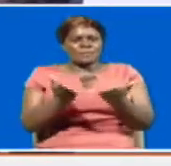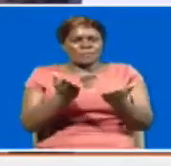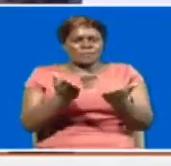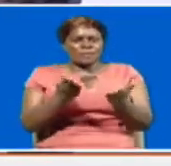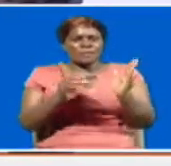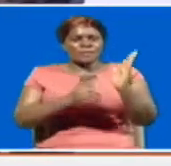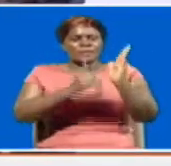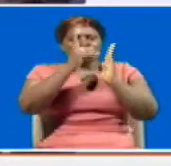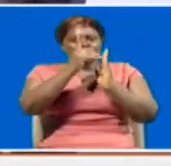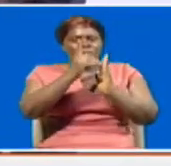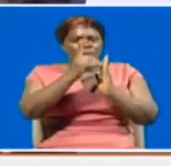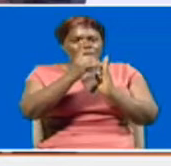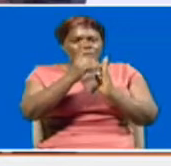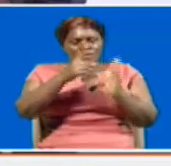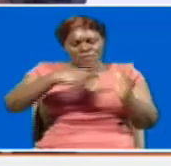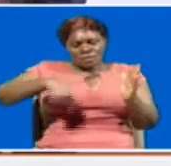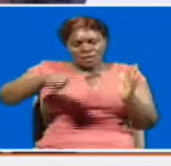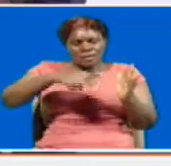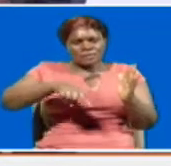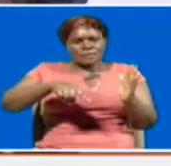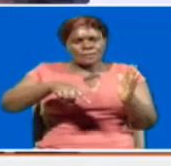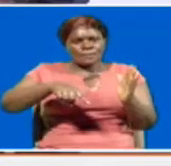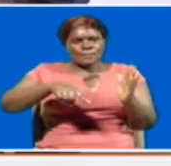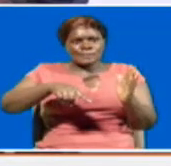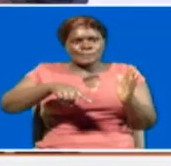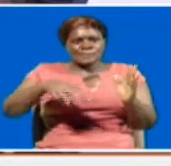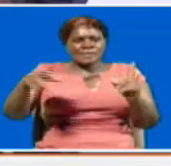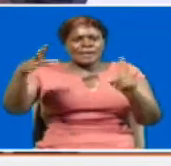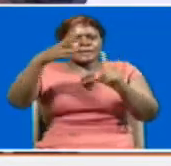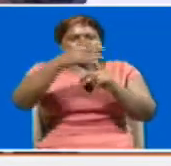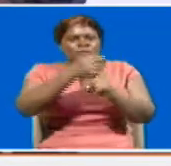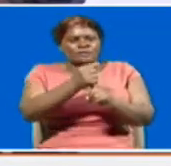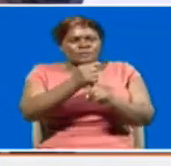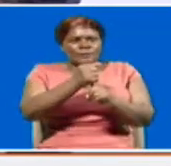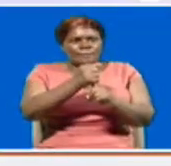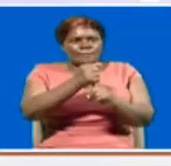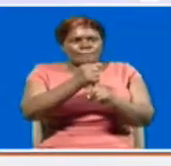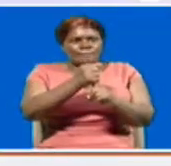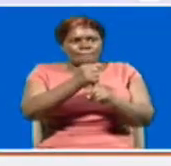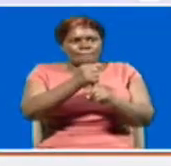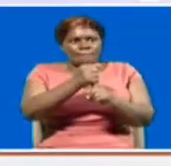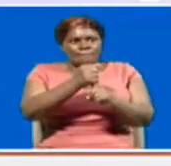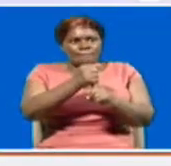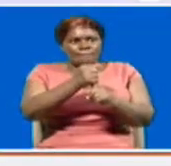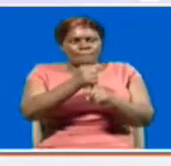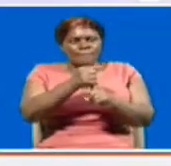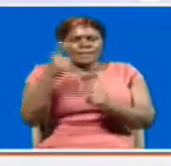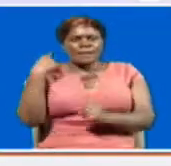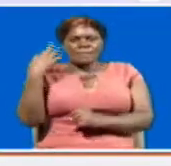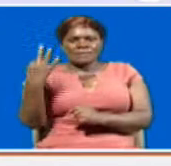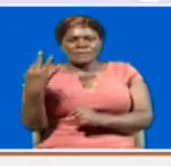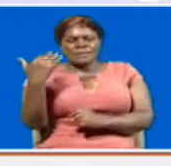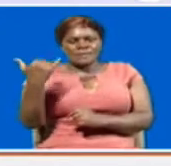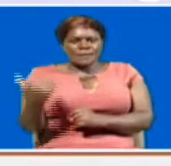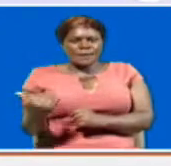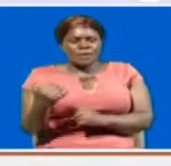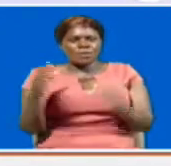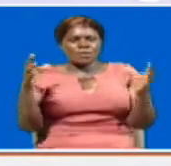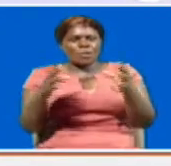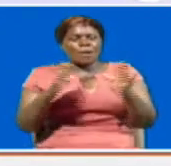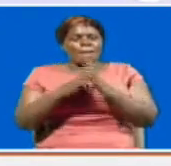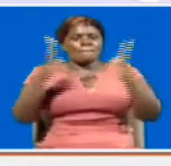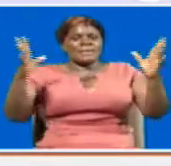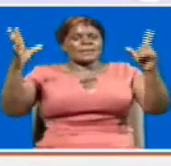actually development. So for us, achieving, going, or rather becoming number three with such a young squad is a